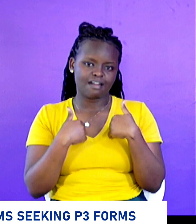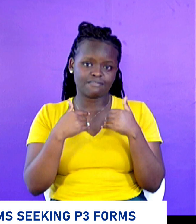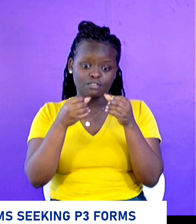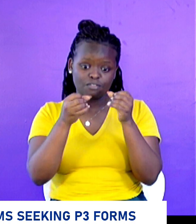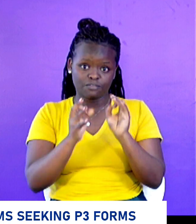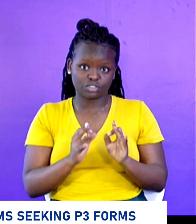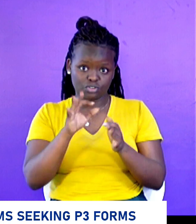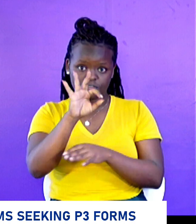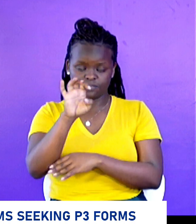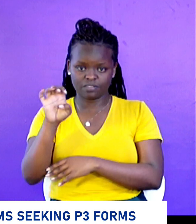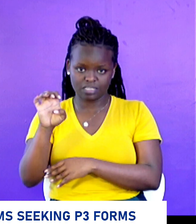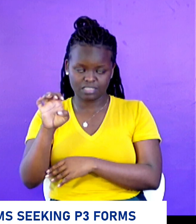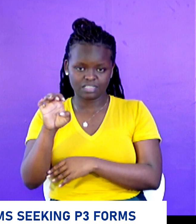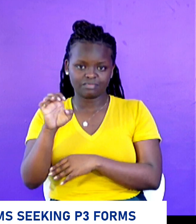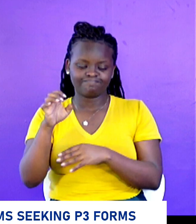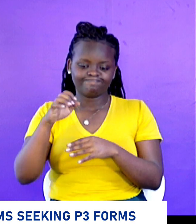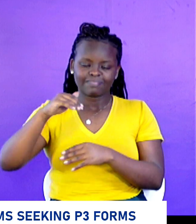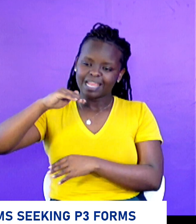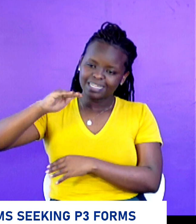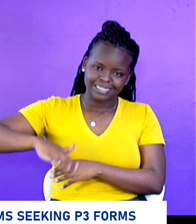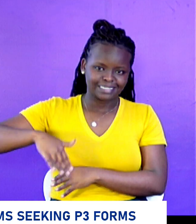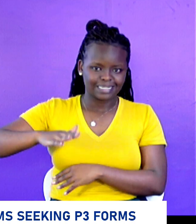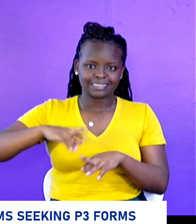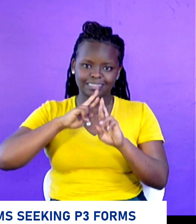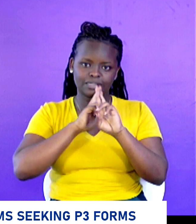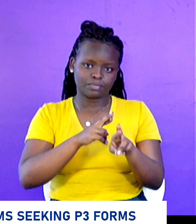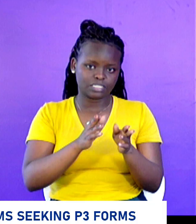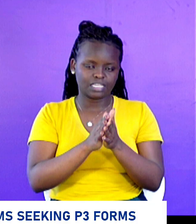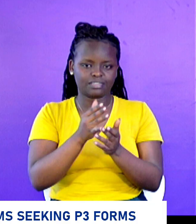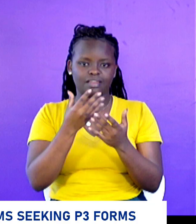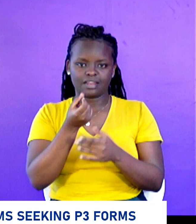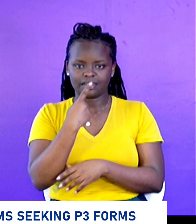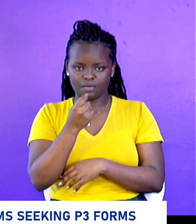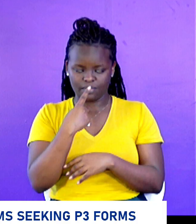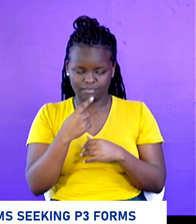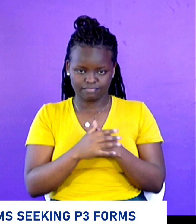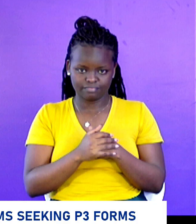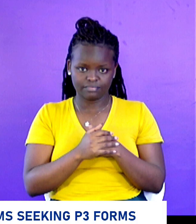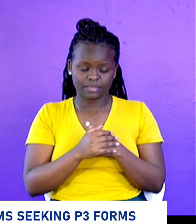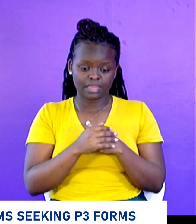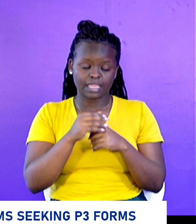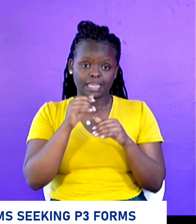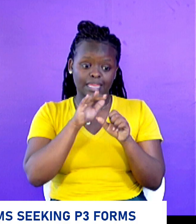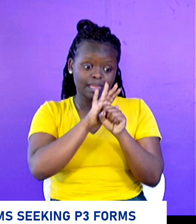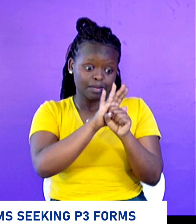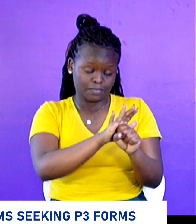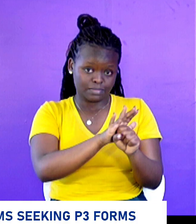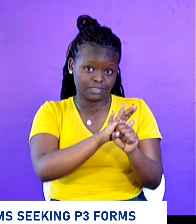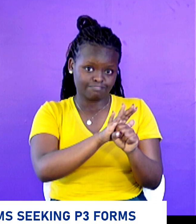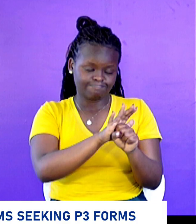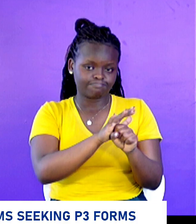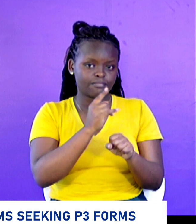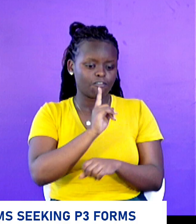fees, resulting in delayed reporting and treatment. He pressed police and health facilities